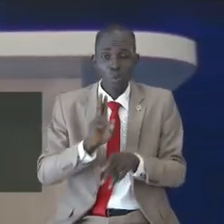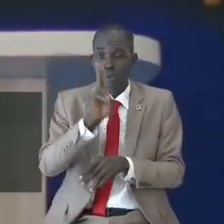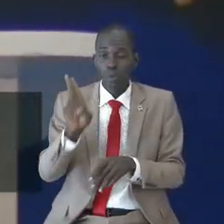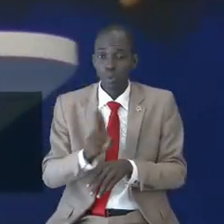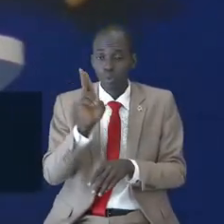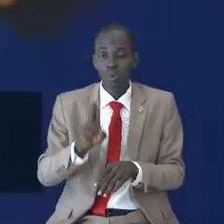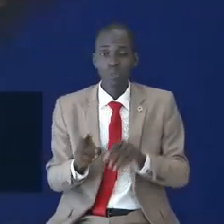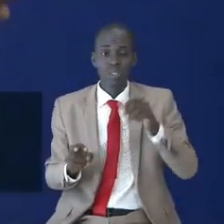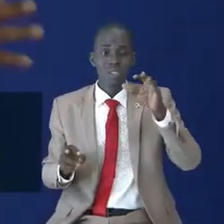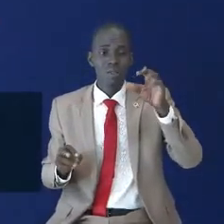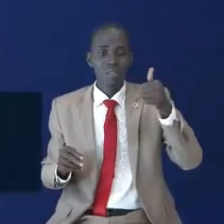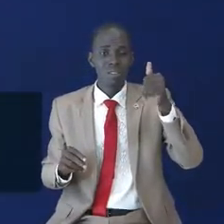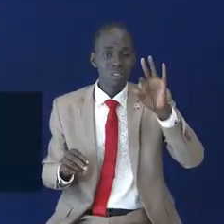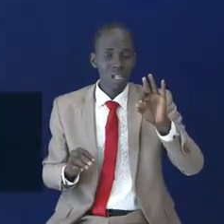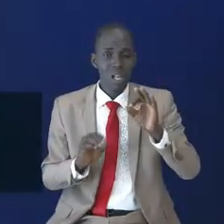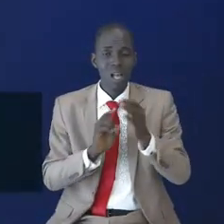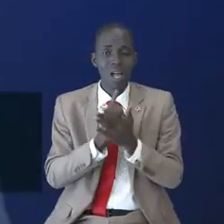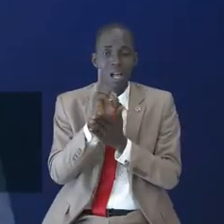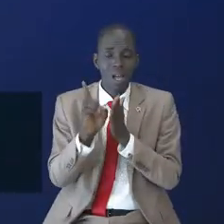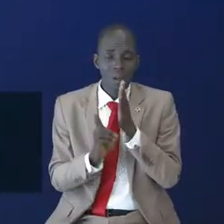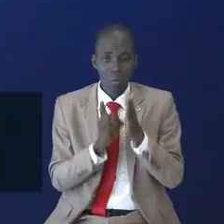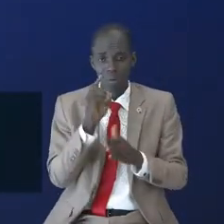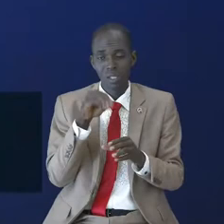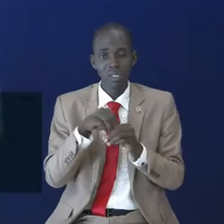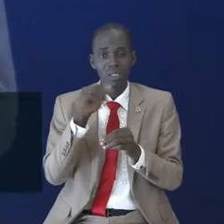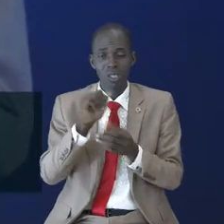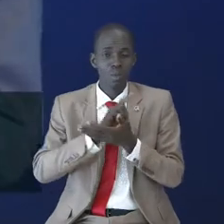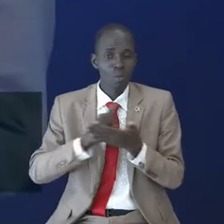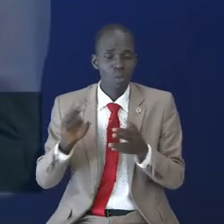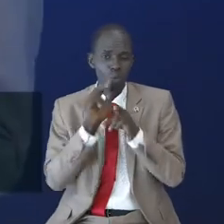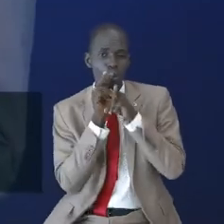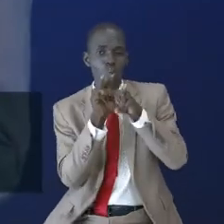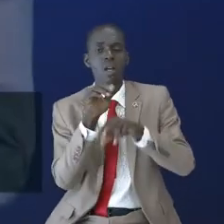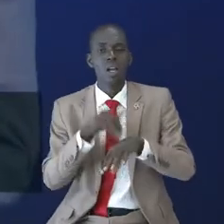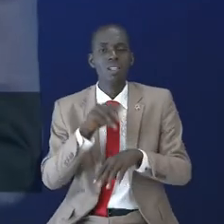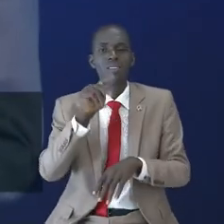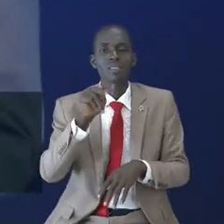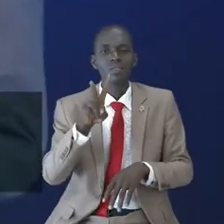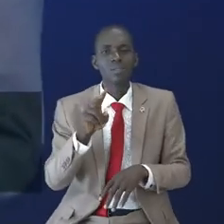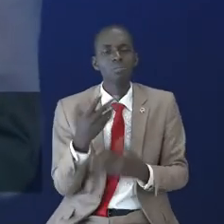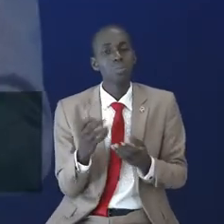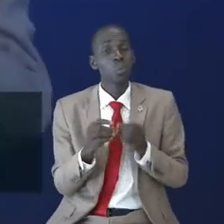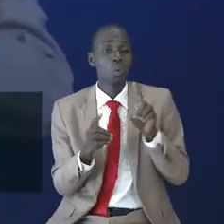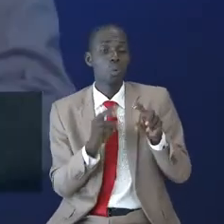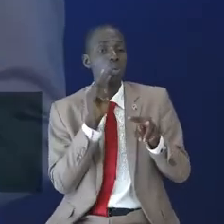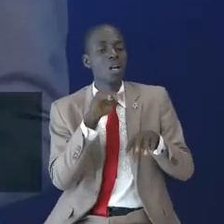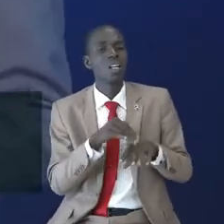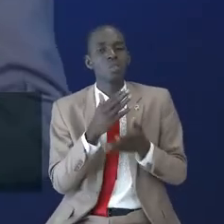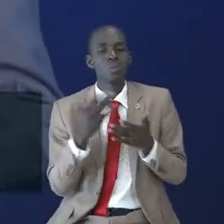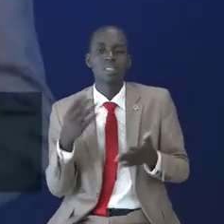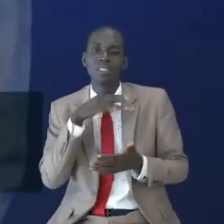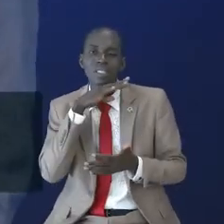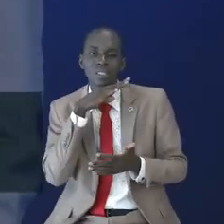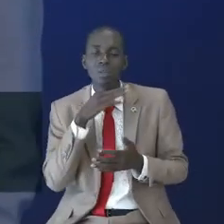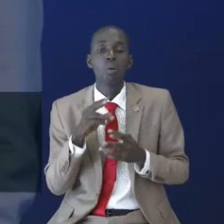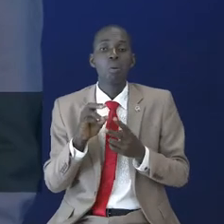a week watching television. It's not, number one, they are watching something polluting. Number two, they are just